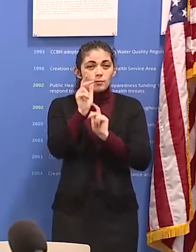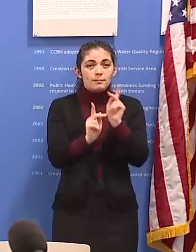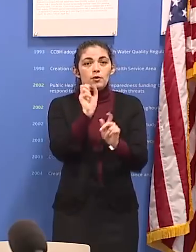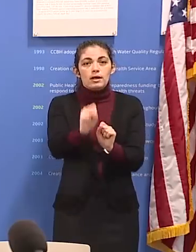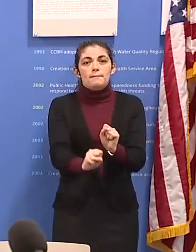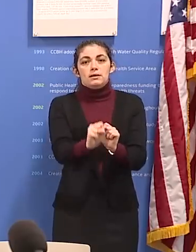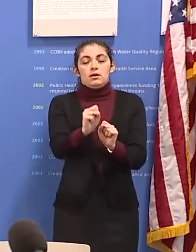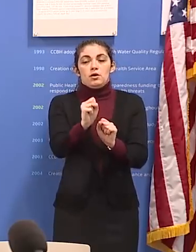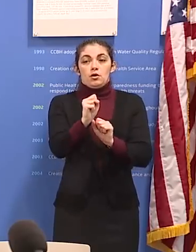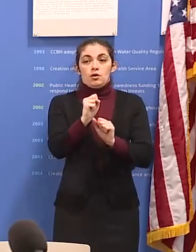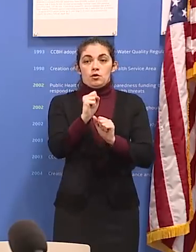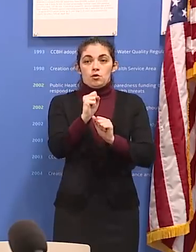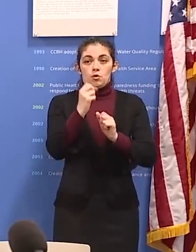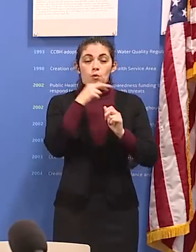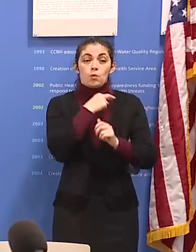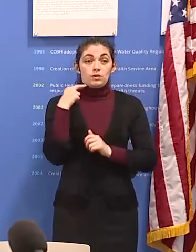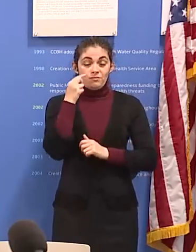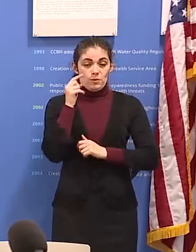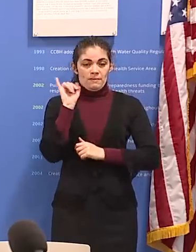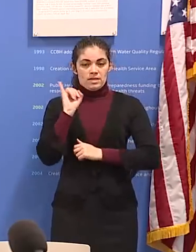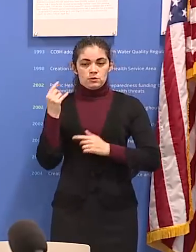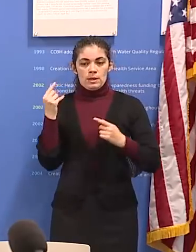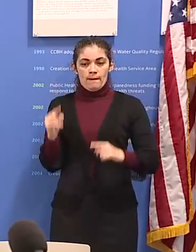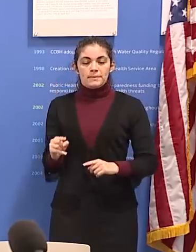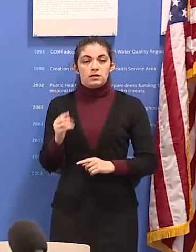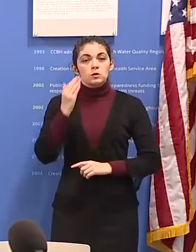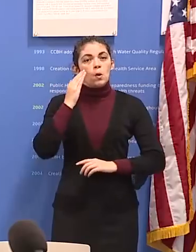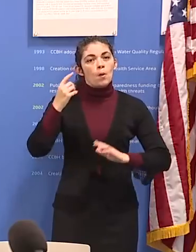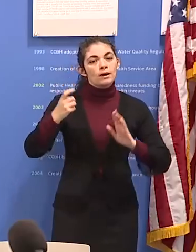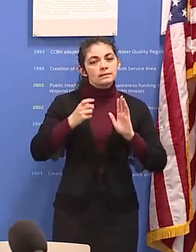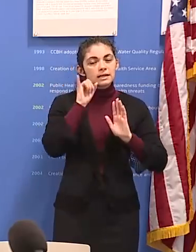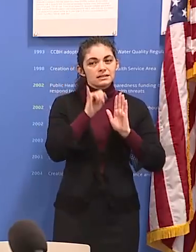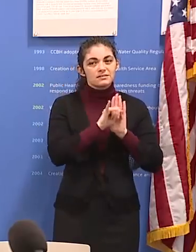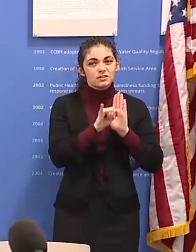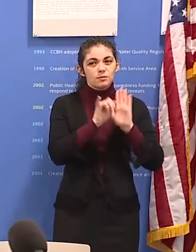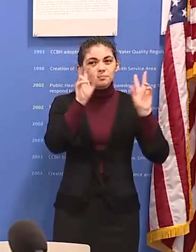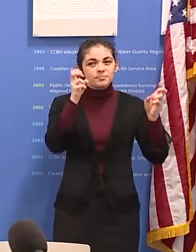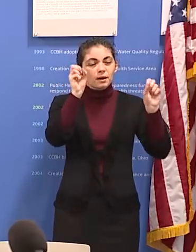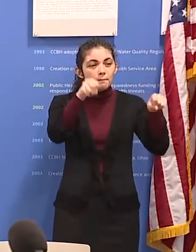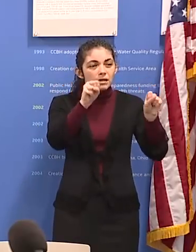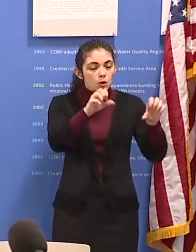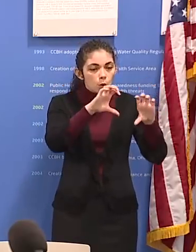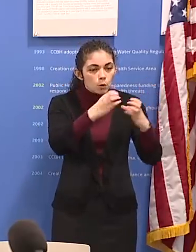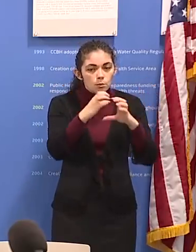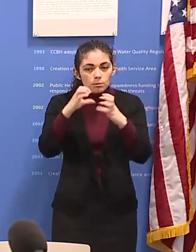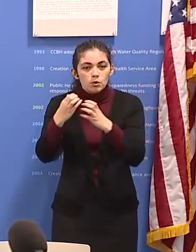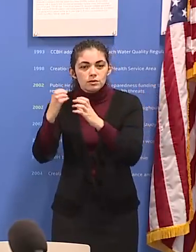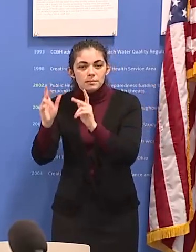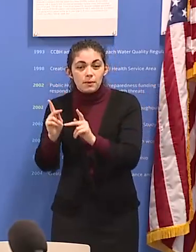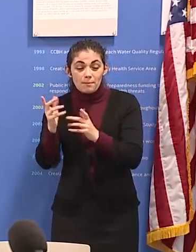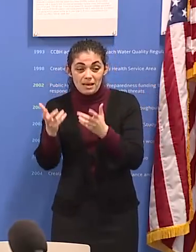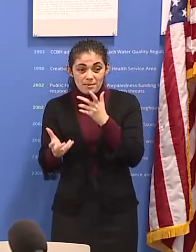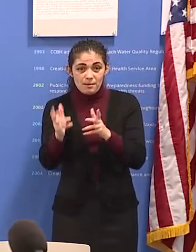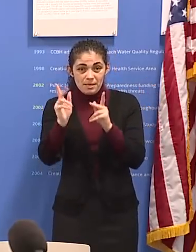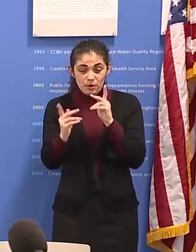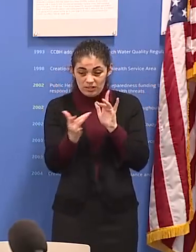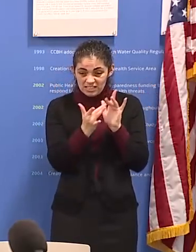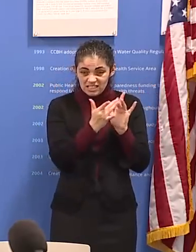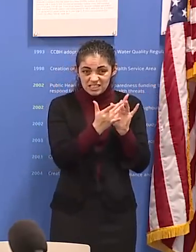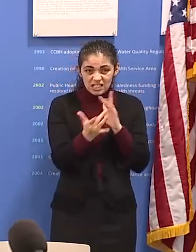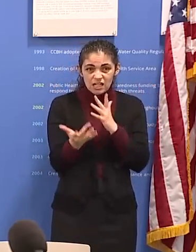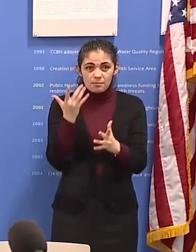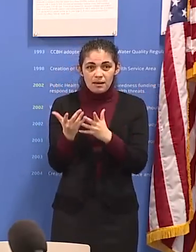risk for the infection. And in that process, you begin to identify what are called potential clusters, meaning people that they've been in contact with who